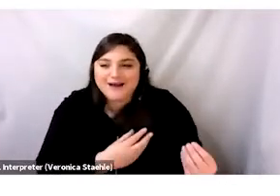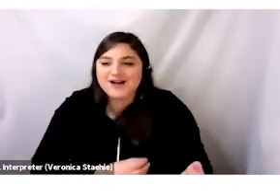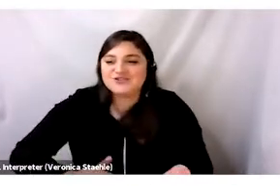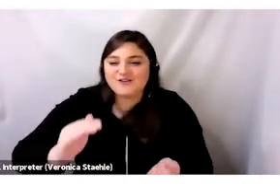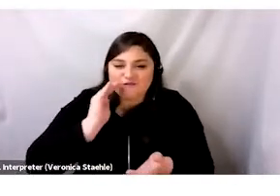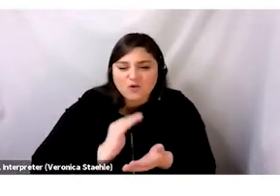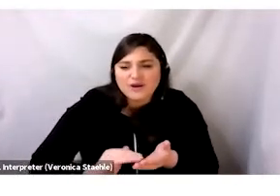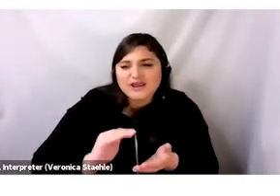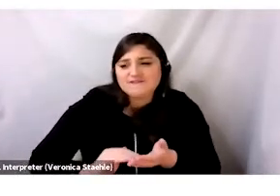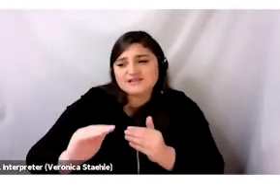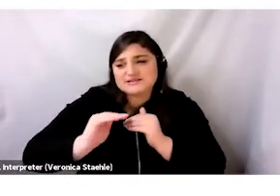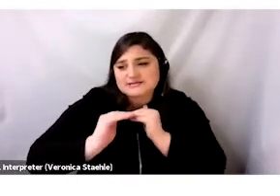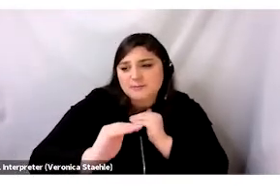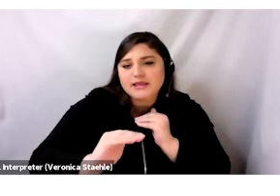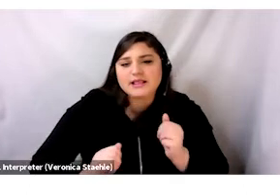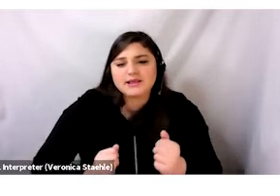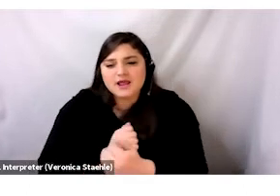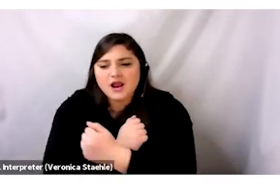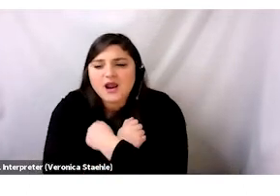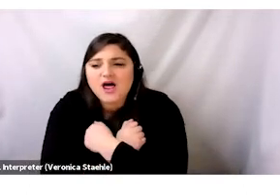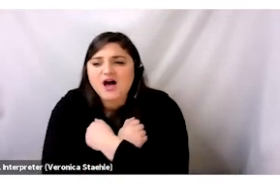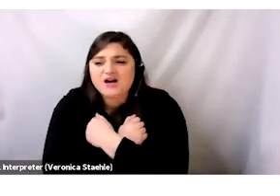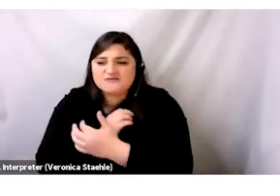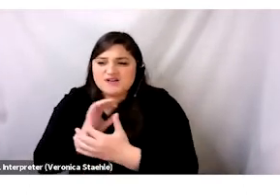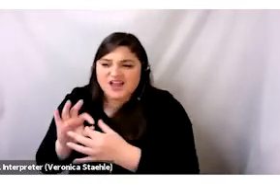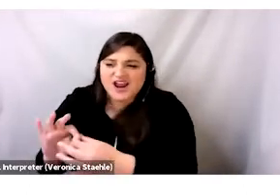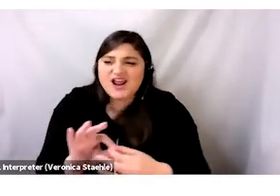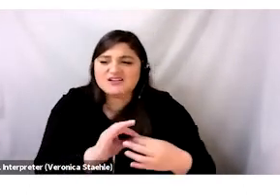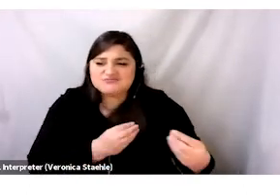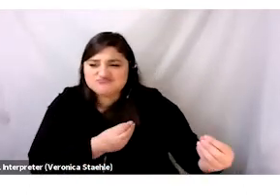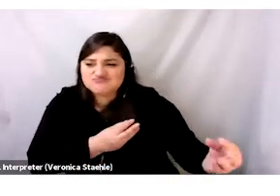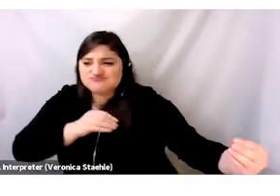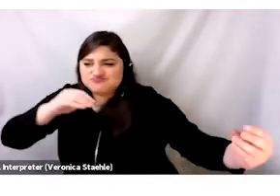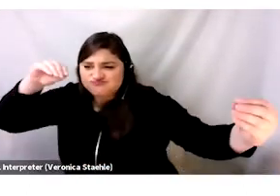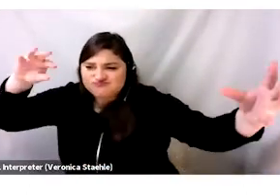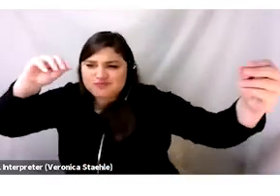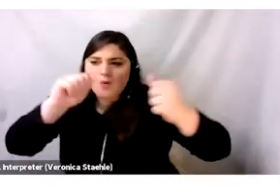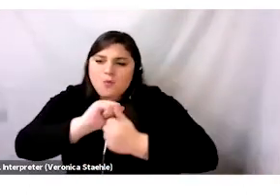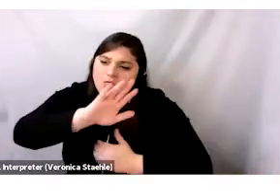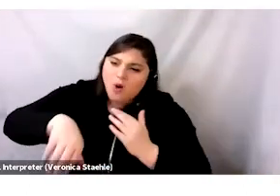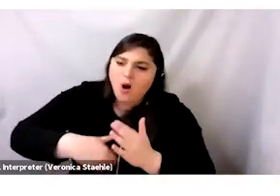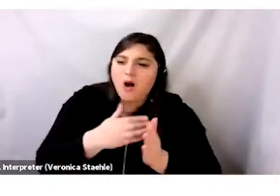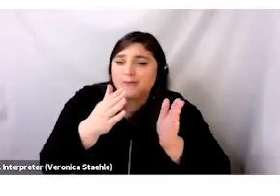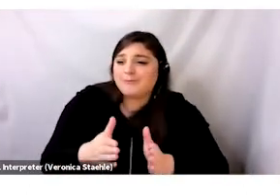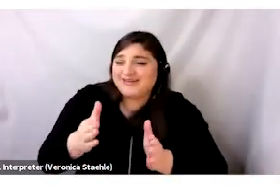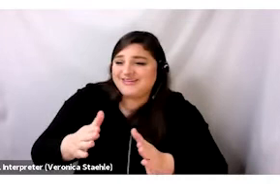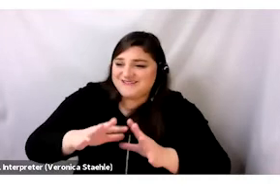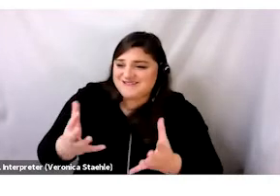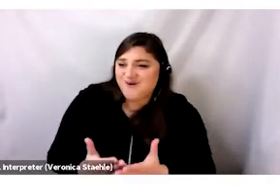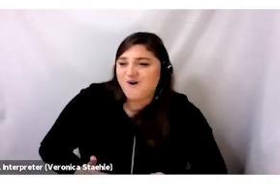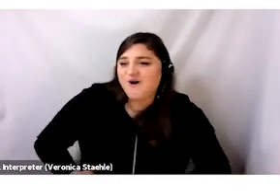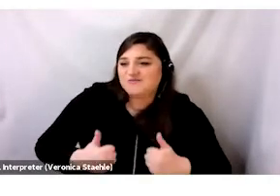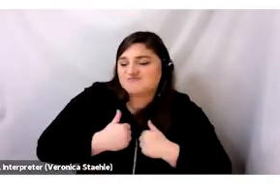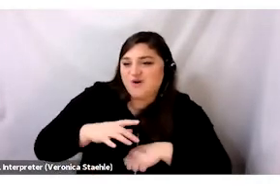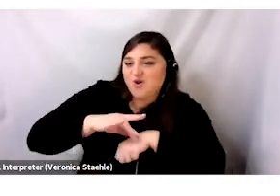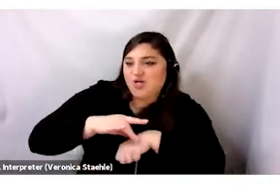all beings on earth. I want to say here, meditation does not have to look like sitting in lotus